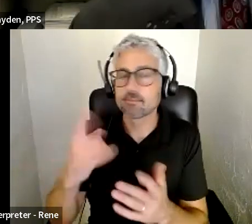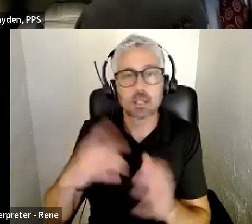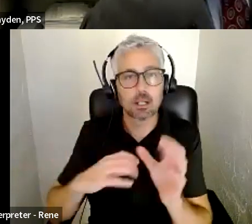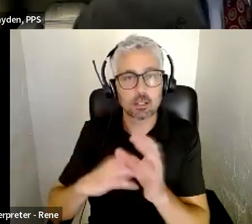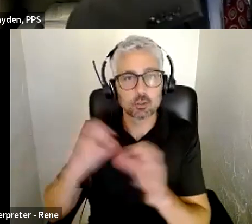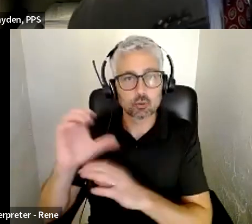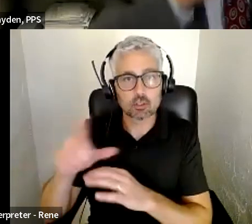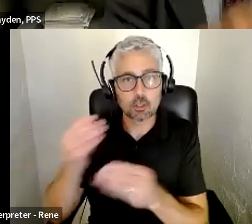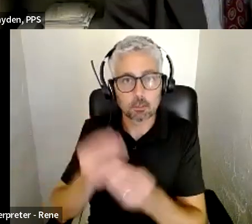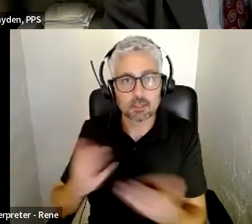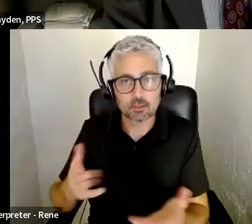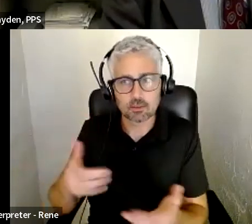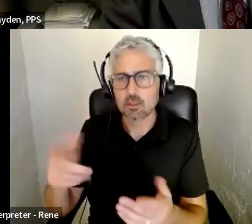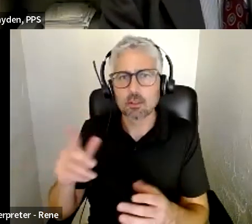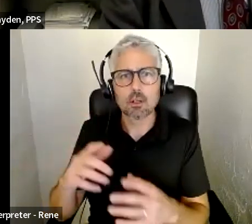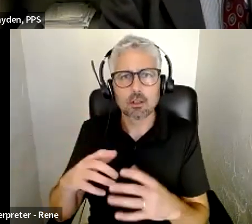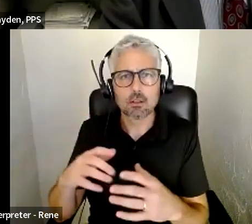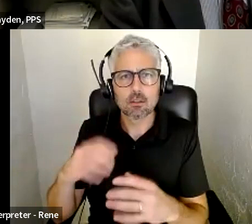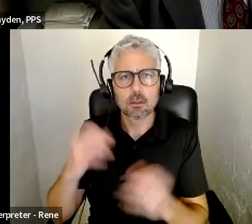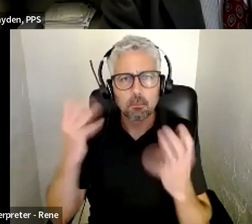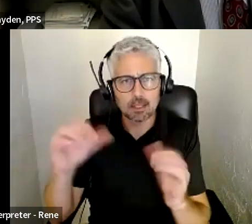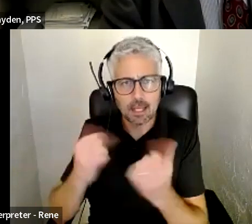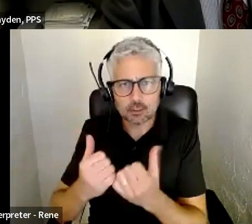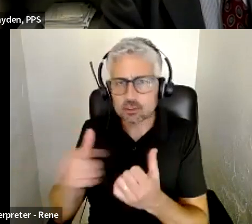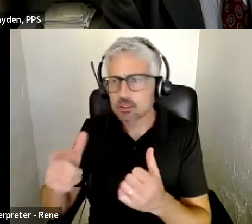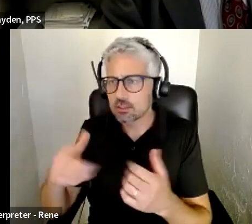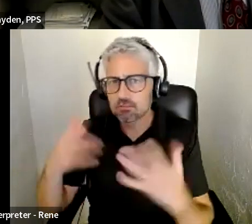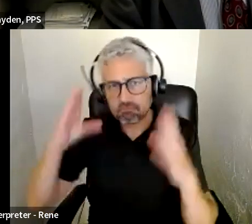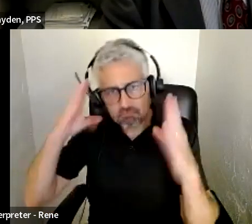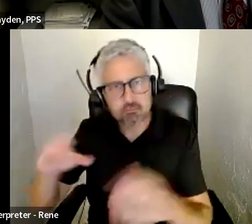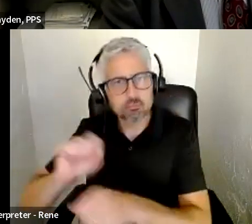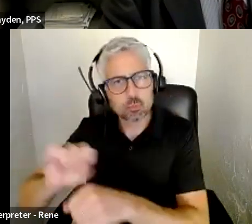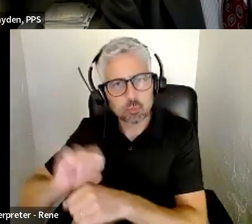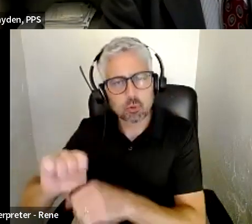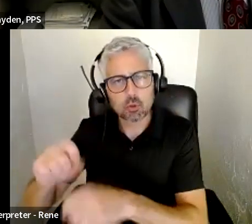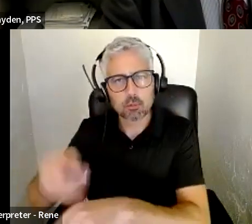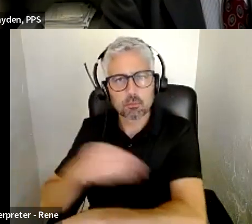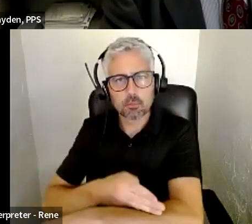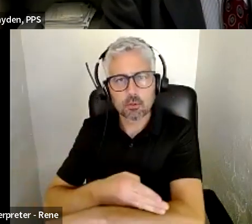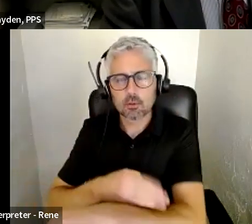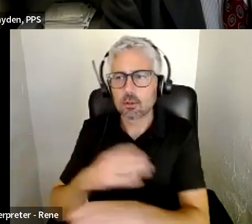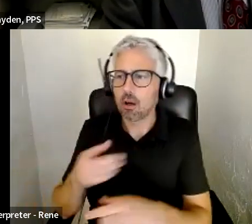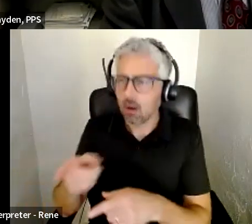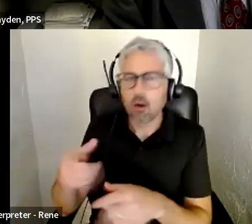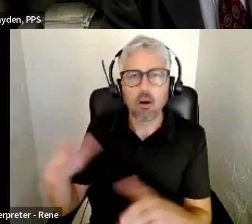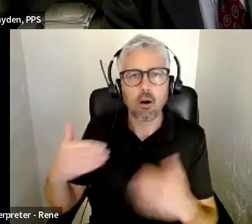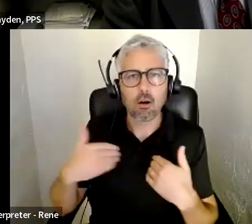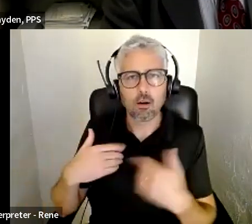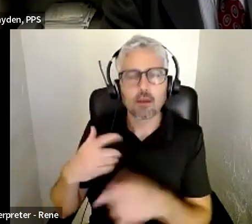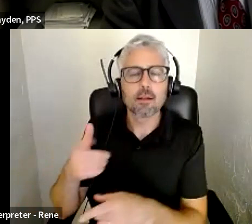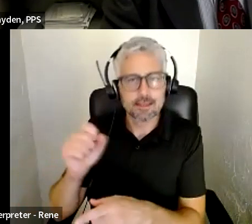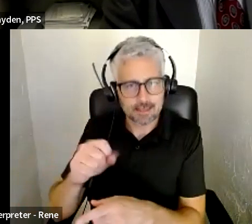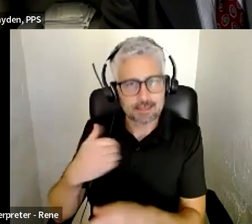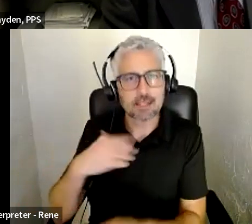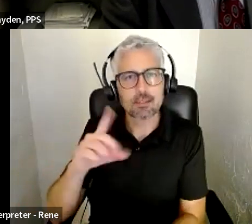active efforts happening amongst agencies to improve that, we can label that as something where there is a data gap, but it's